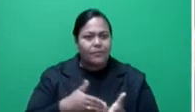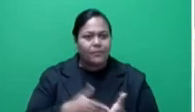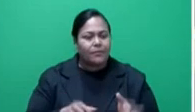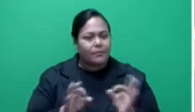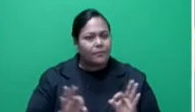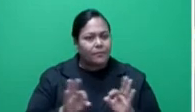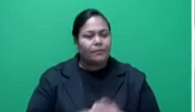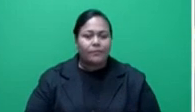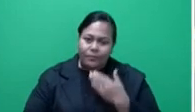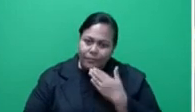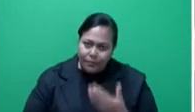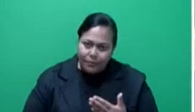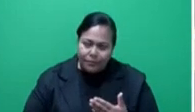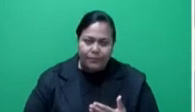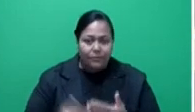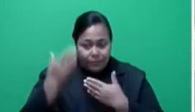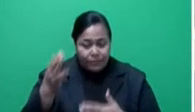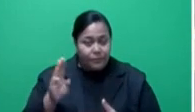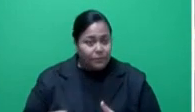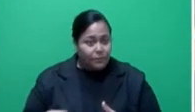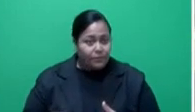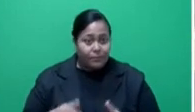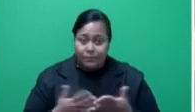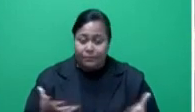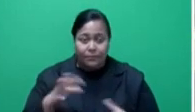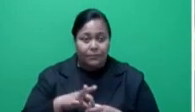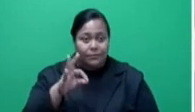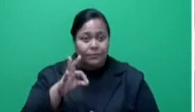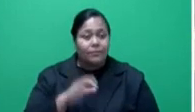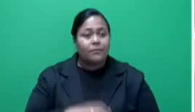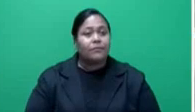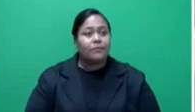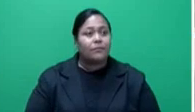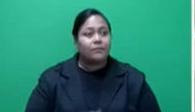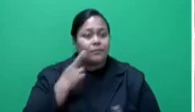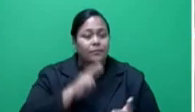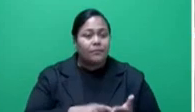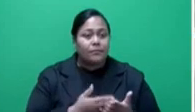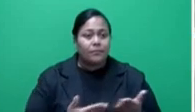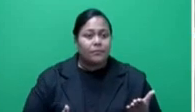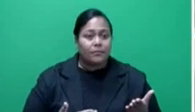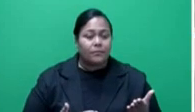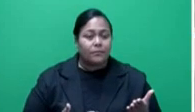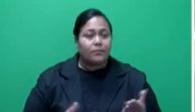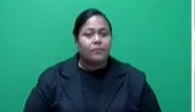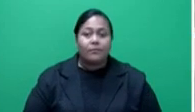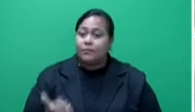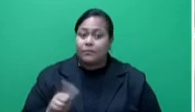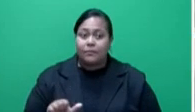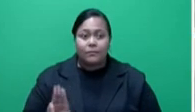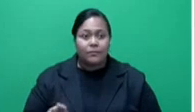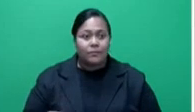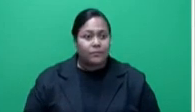Thank you, honourable members. Parliament will now vote to note the content of the report. Does any member oppose